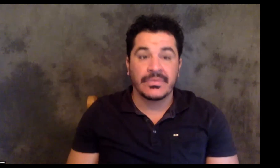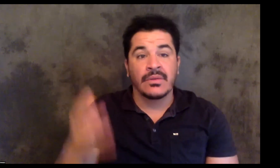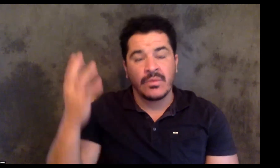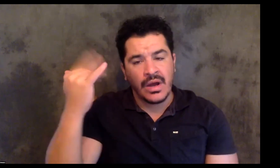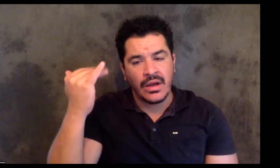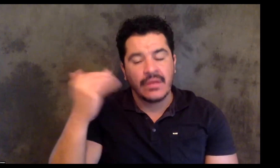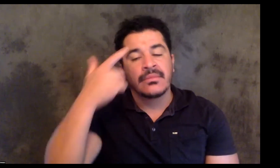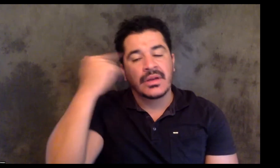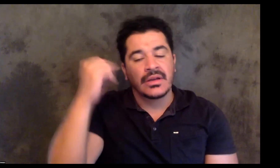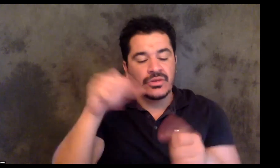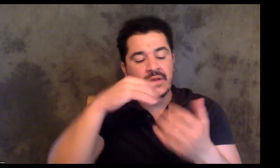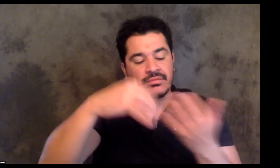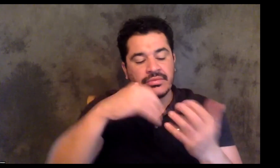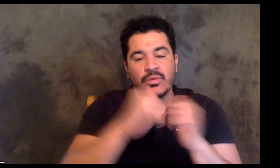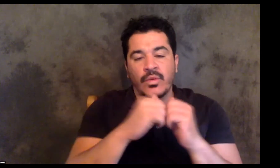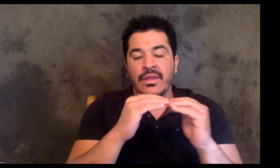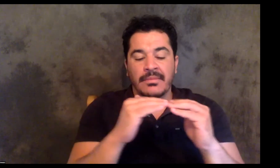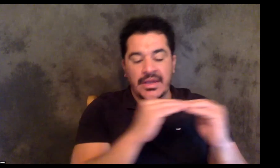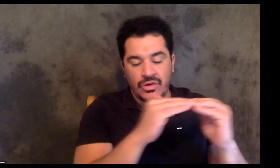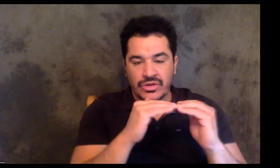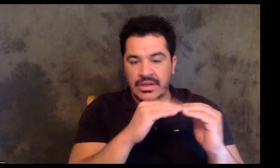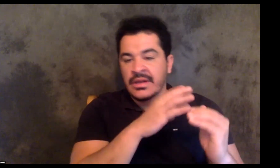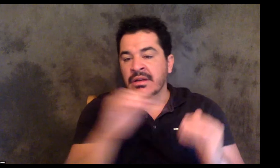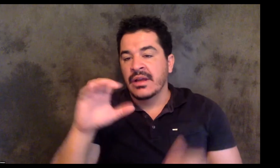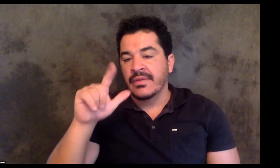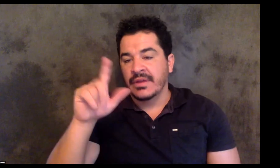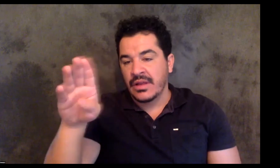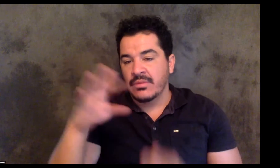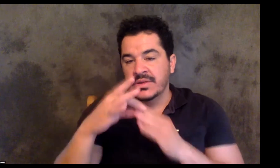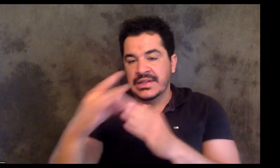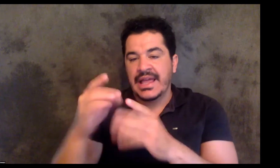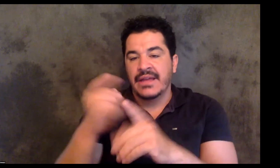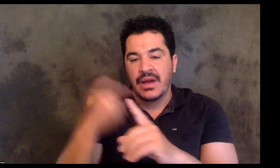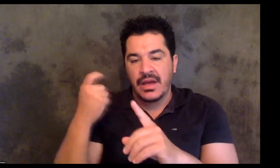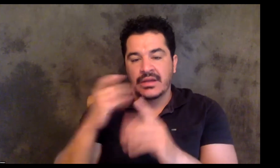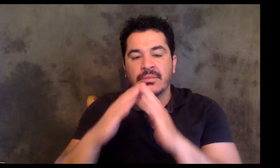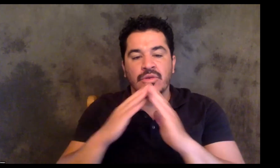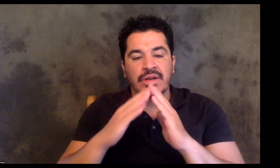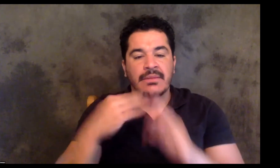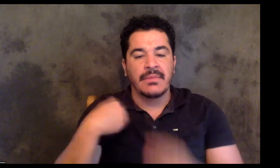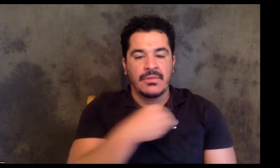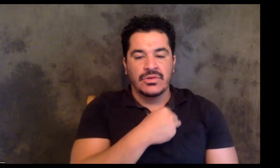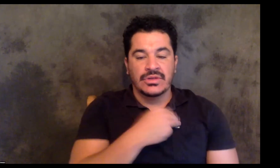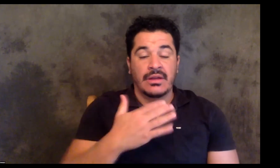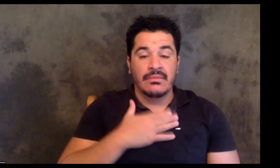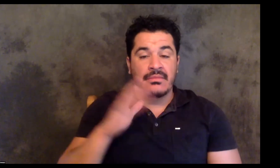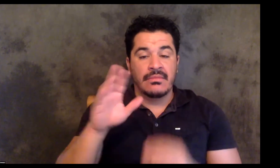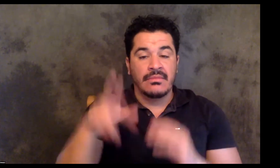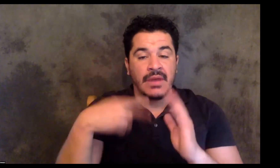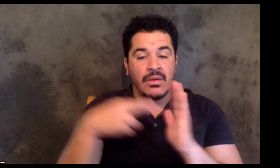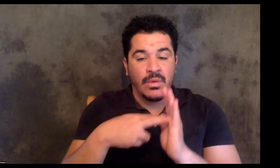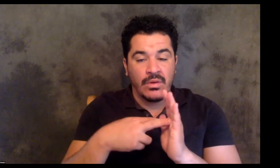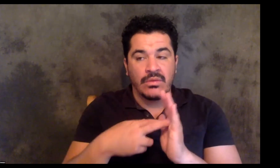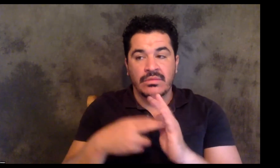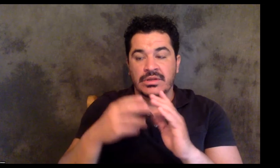peers. And the club was led by community members. My role increasingly became to train these community members to teach young people to surf in a safe